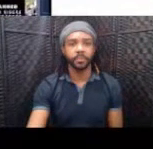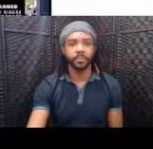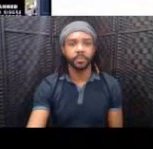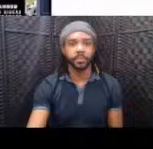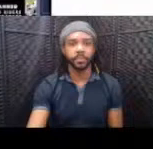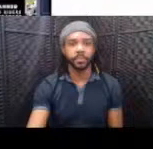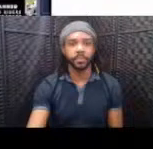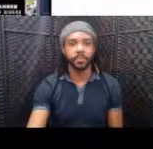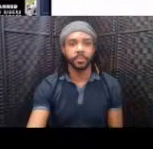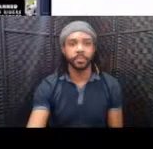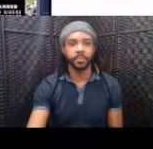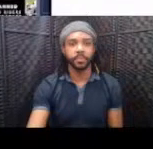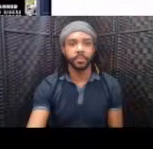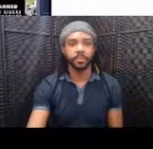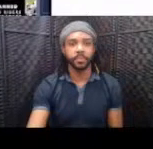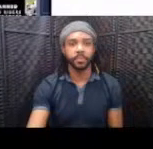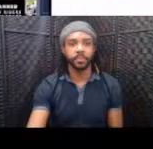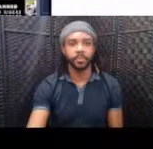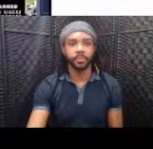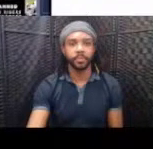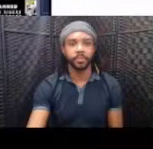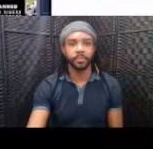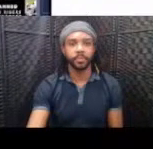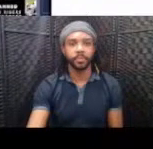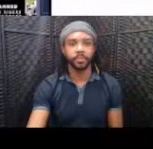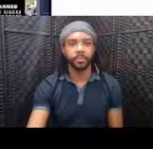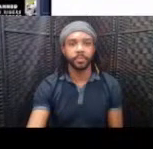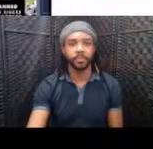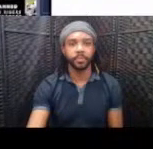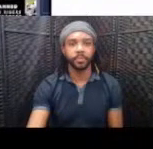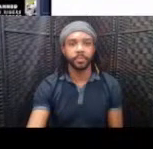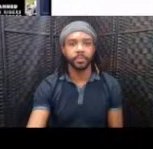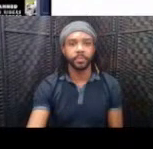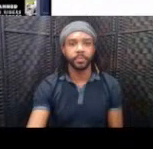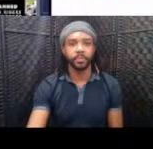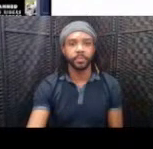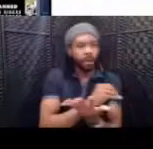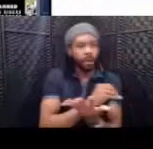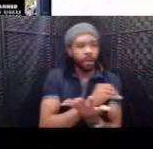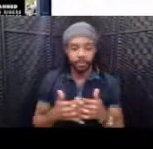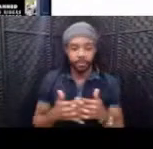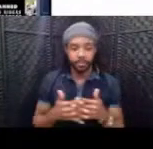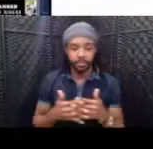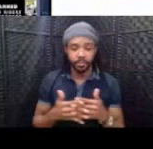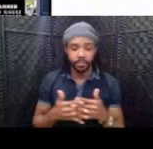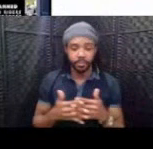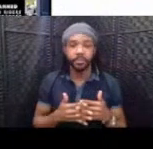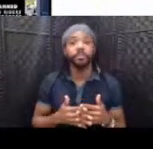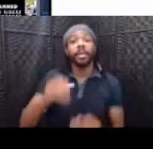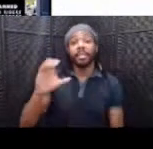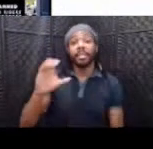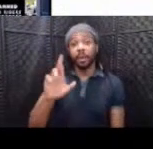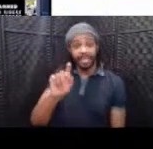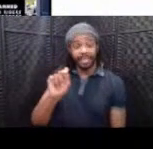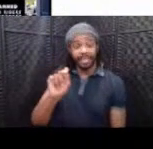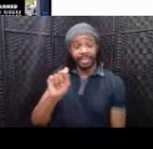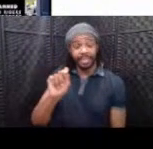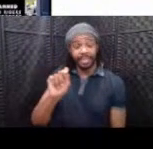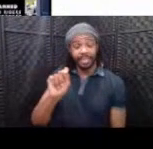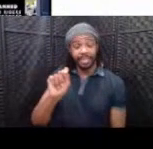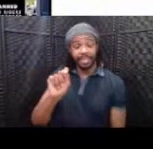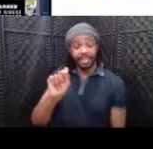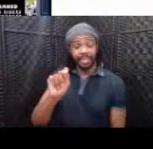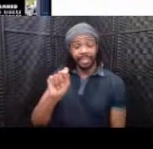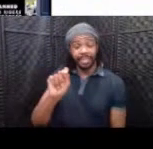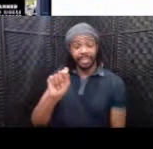Critical race theory is about teaching the honest and inclusive history of America and how injustices from the past create